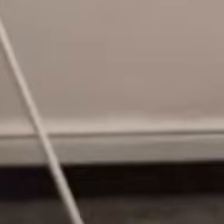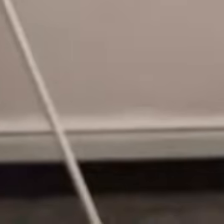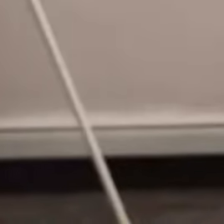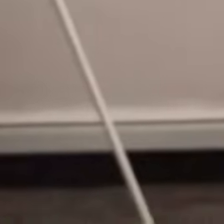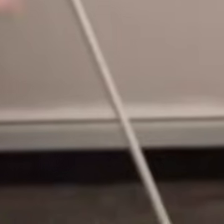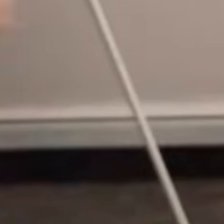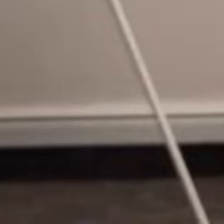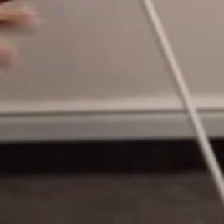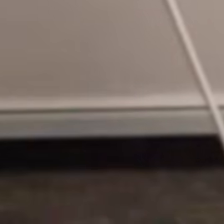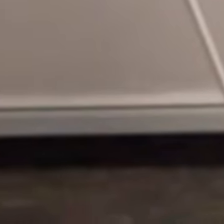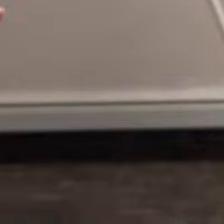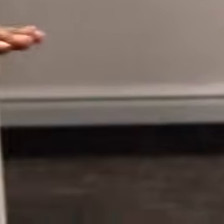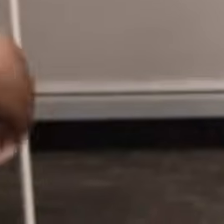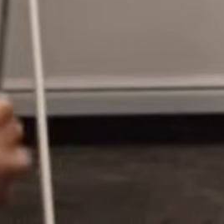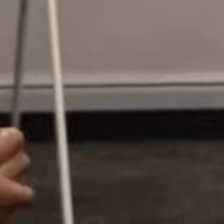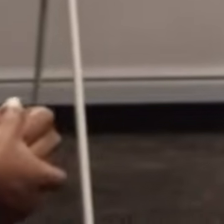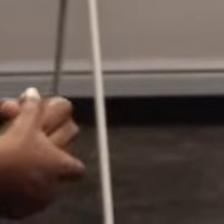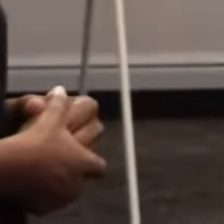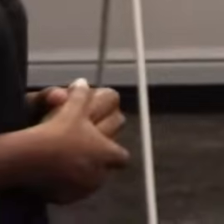Okay.